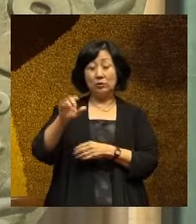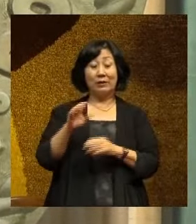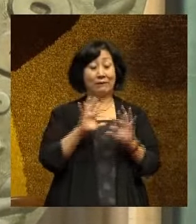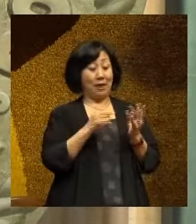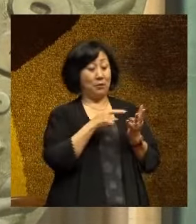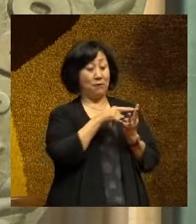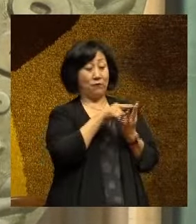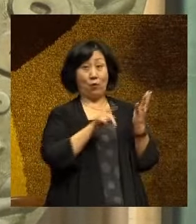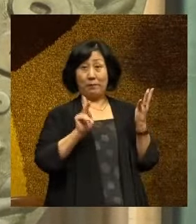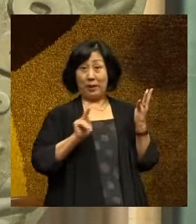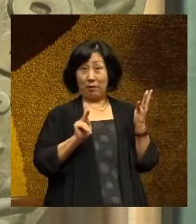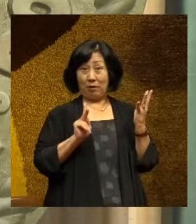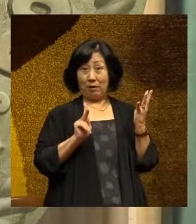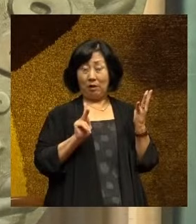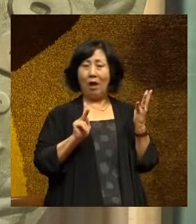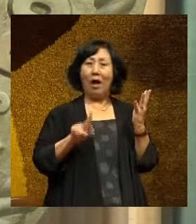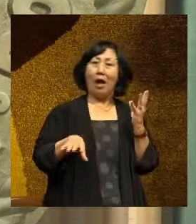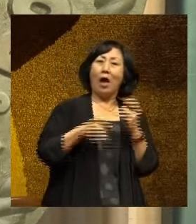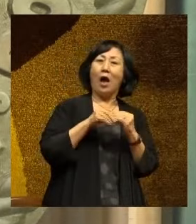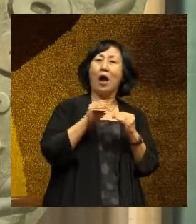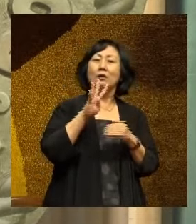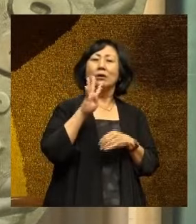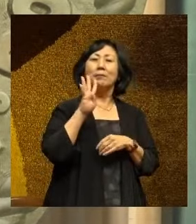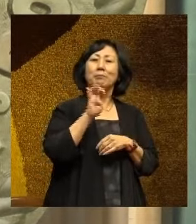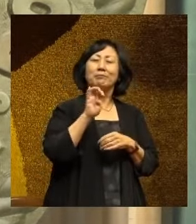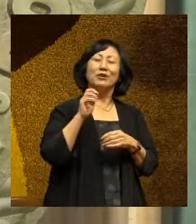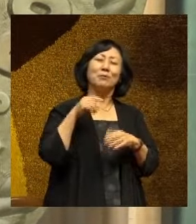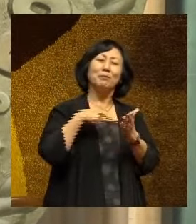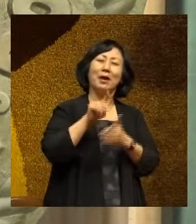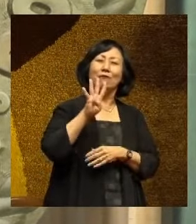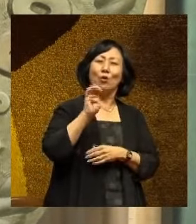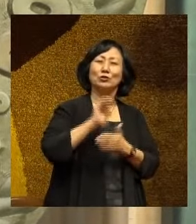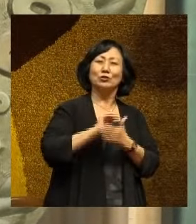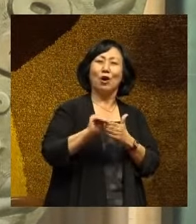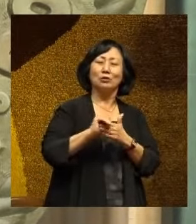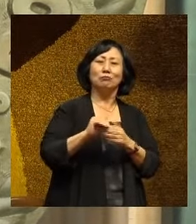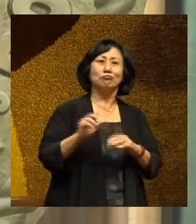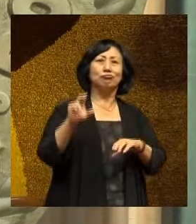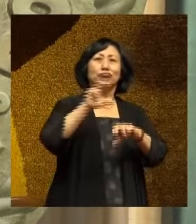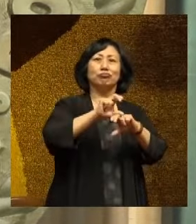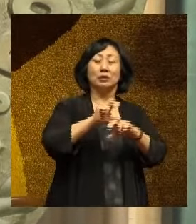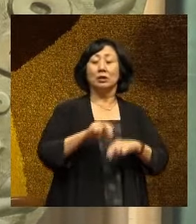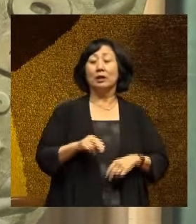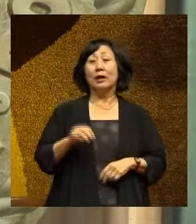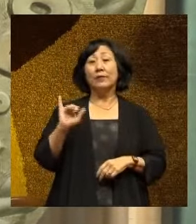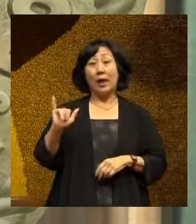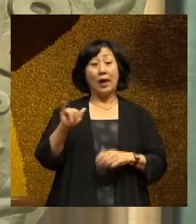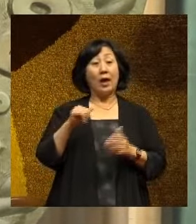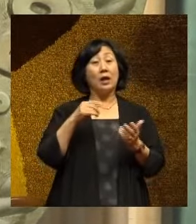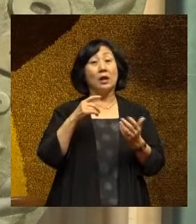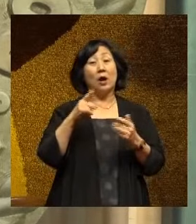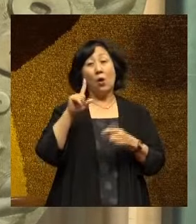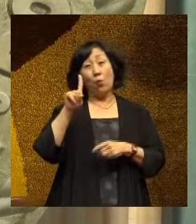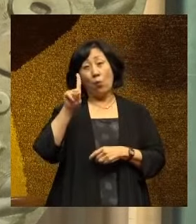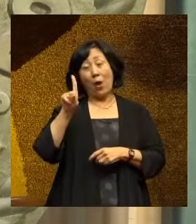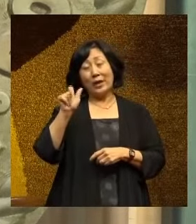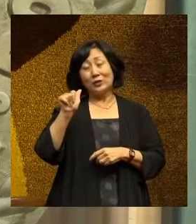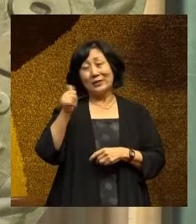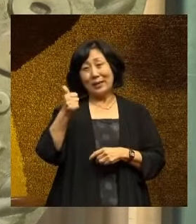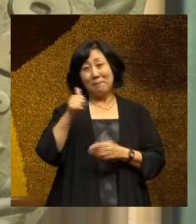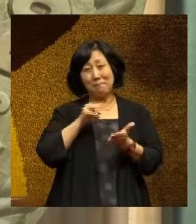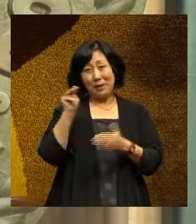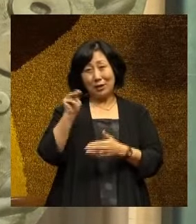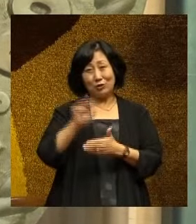extra $400. In this way, we'll also inject $110 million back into